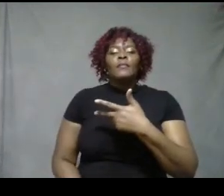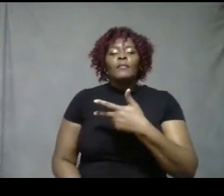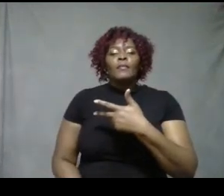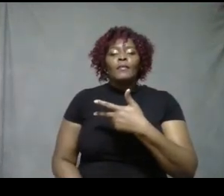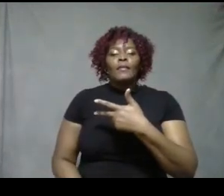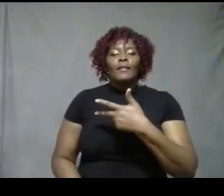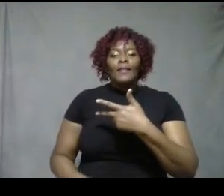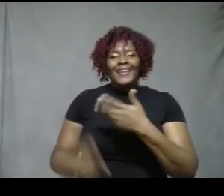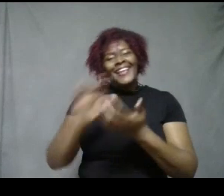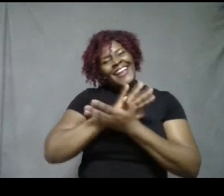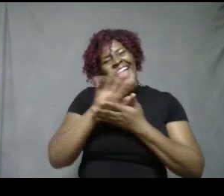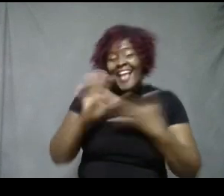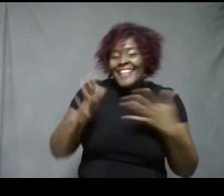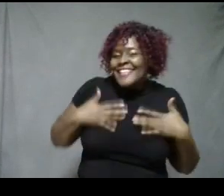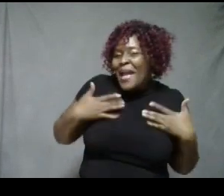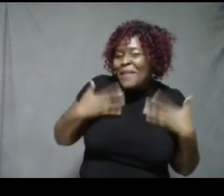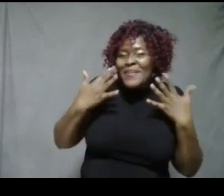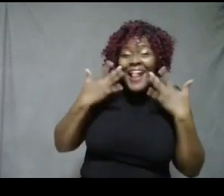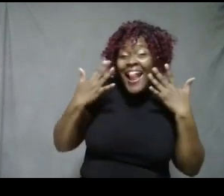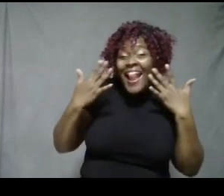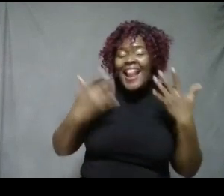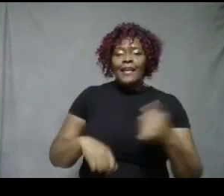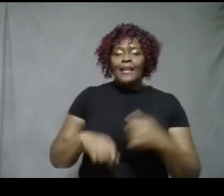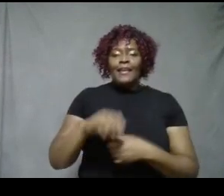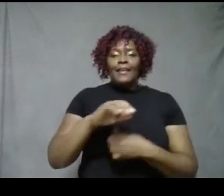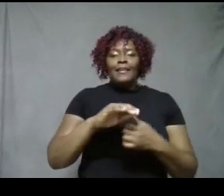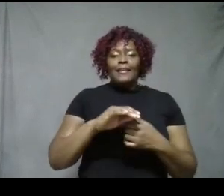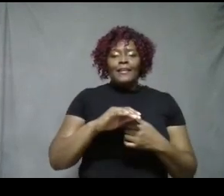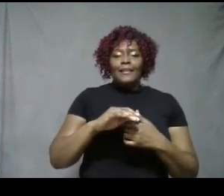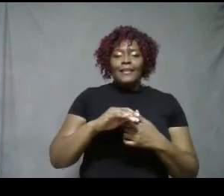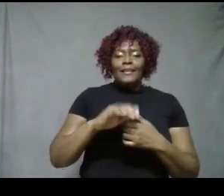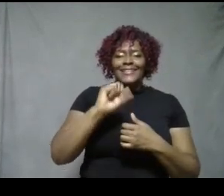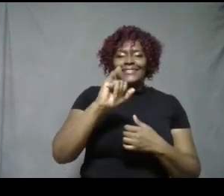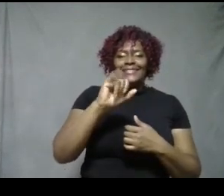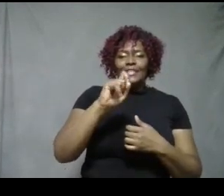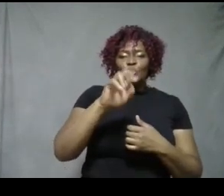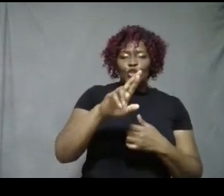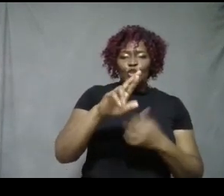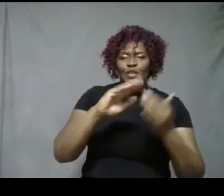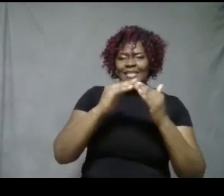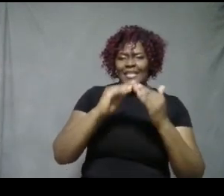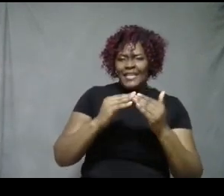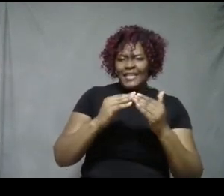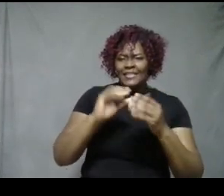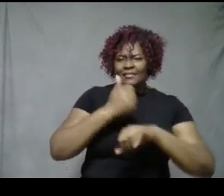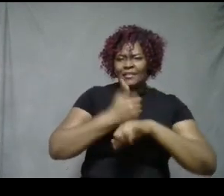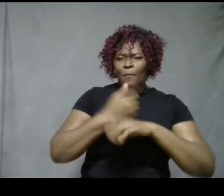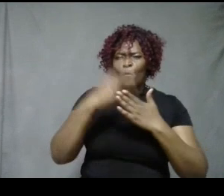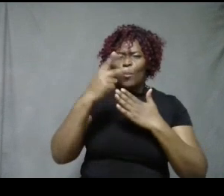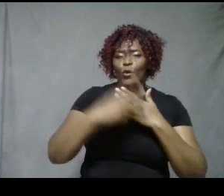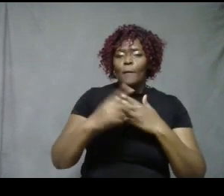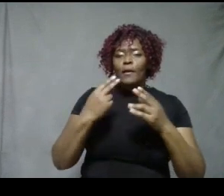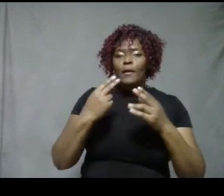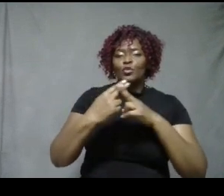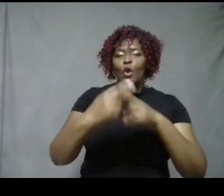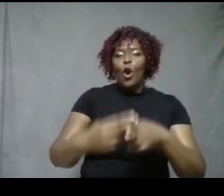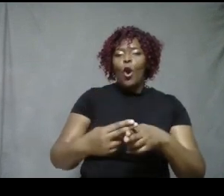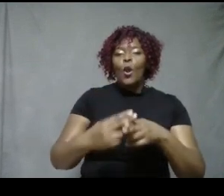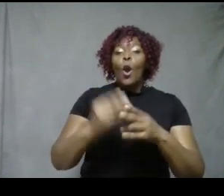with a nice, happy, cheery one. Sister Cities is running a program called Home is Where the Art Is, and we are taking